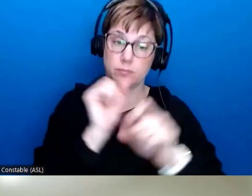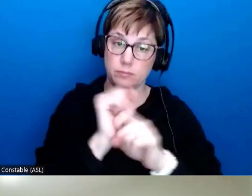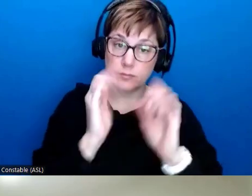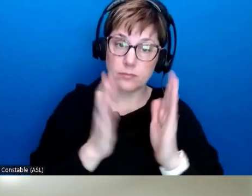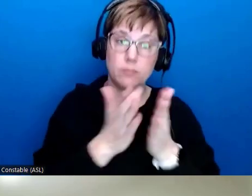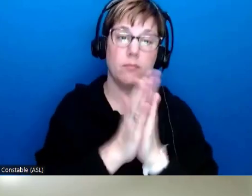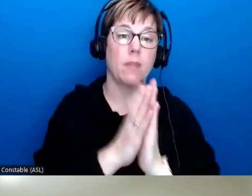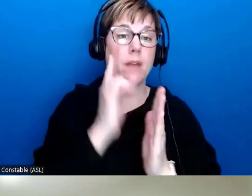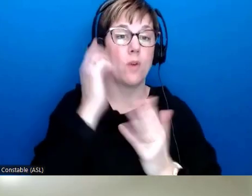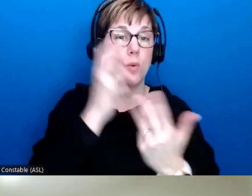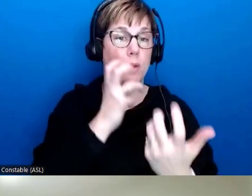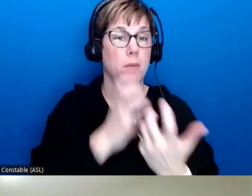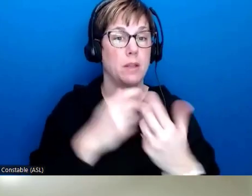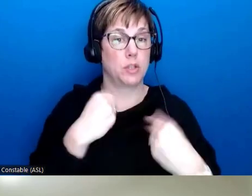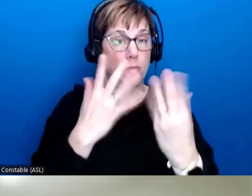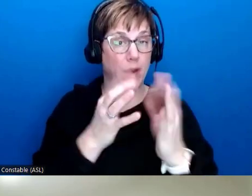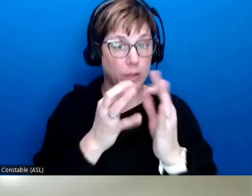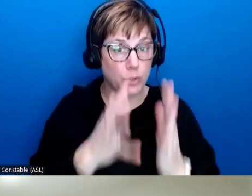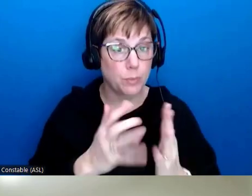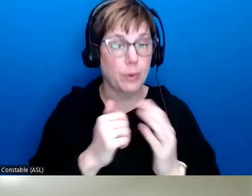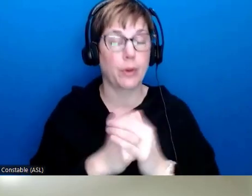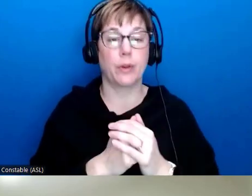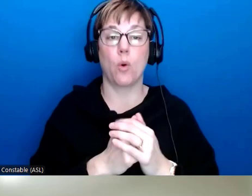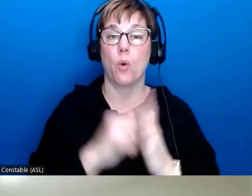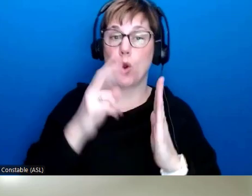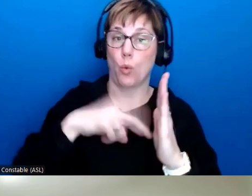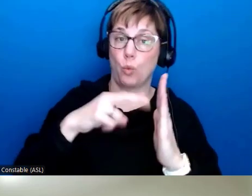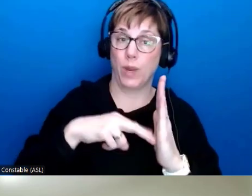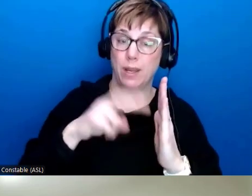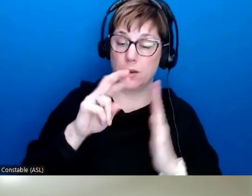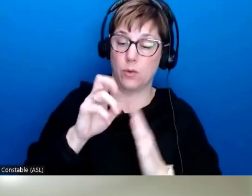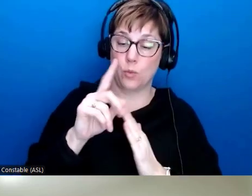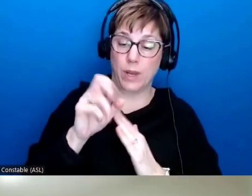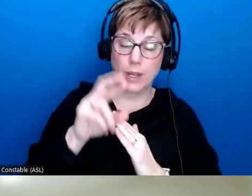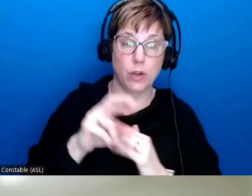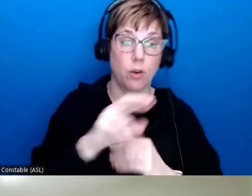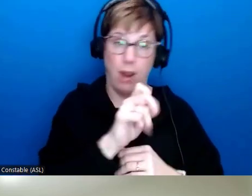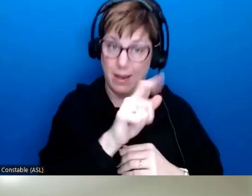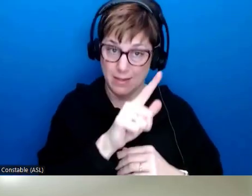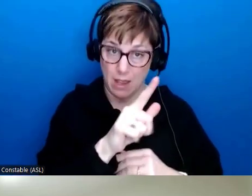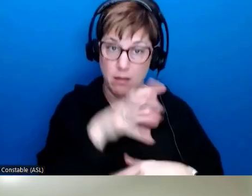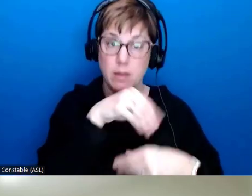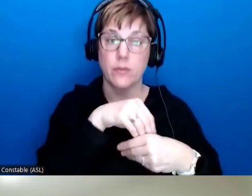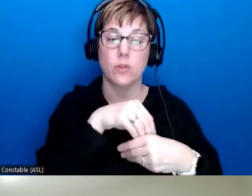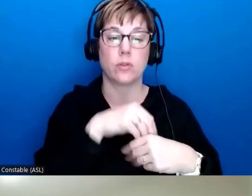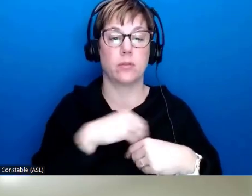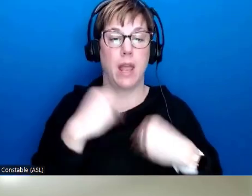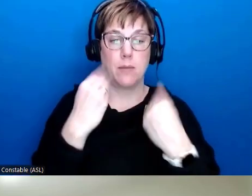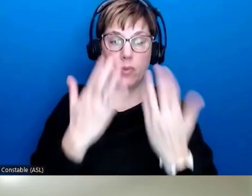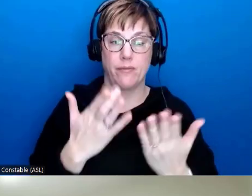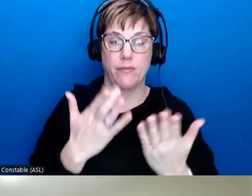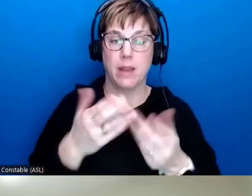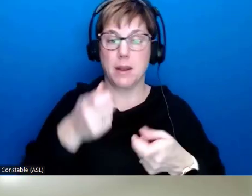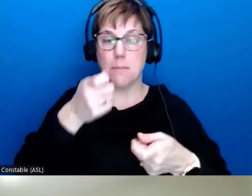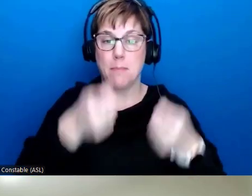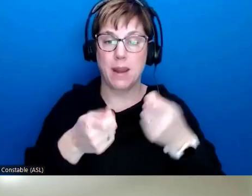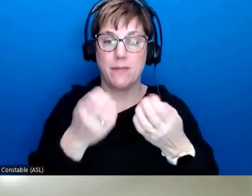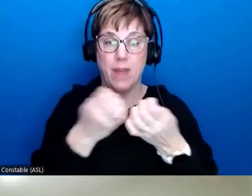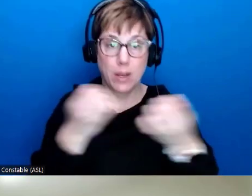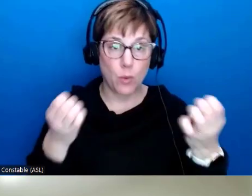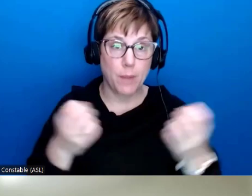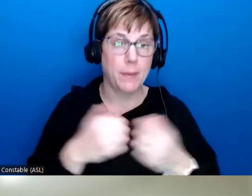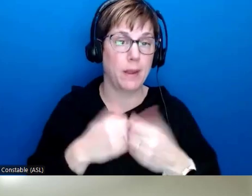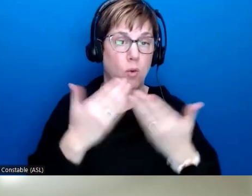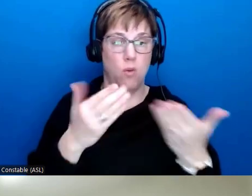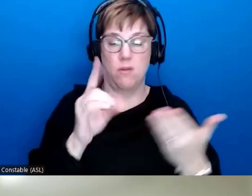reasonable accommodation to provide interpreters or readers. So this include ASL as well, and providing modified equipment or devices.